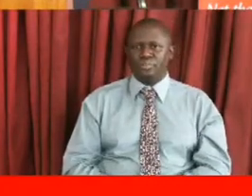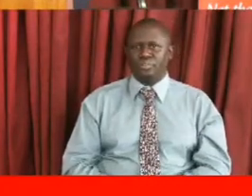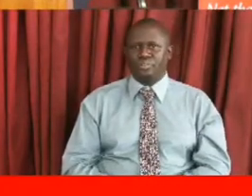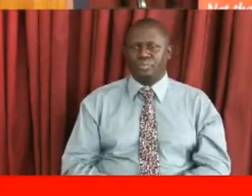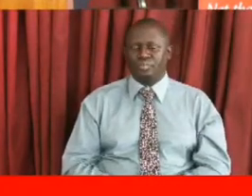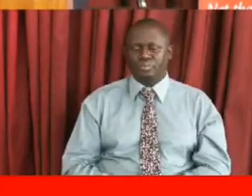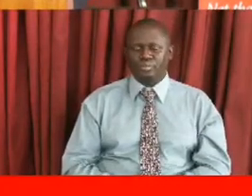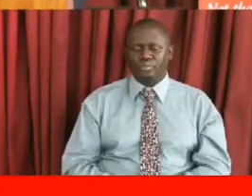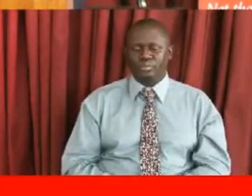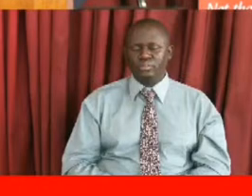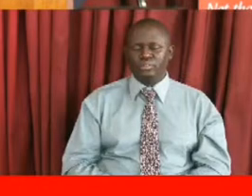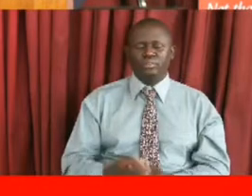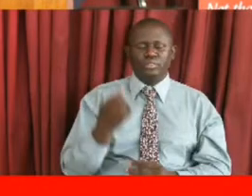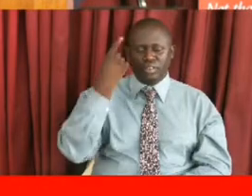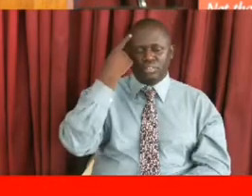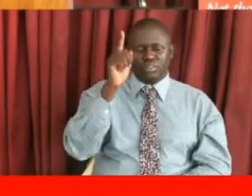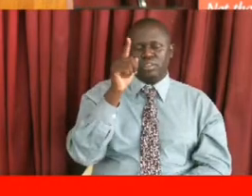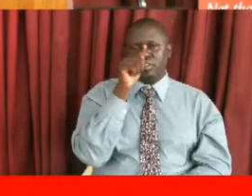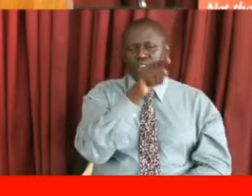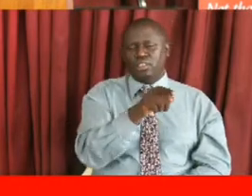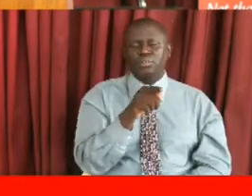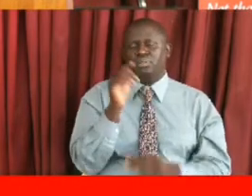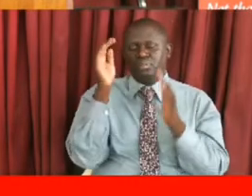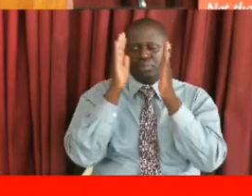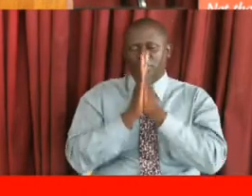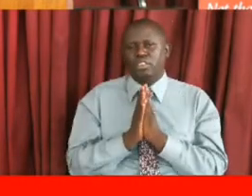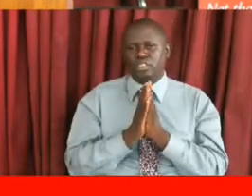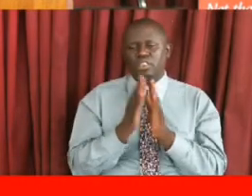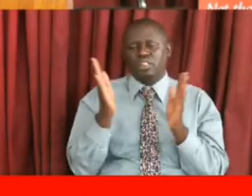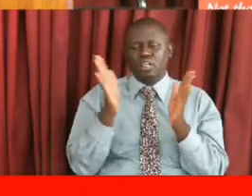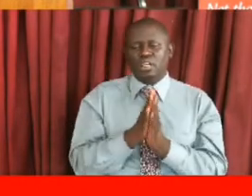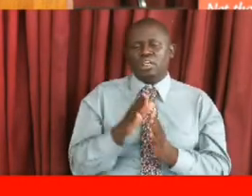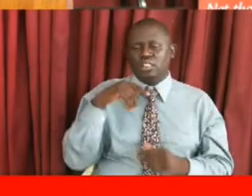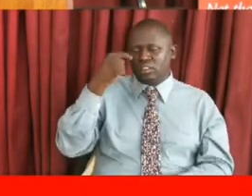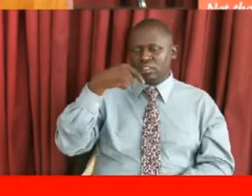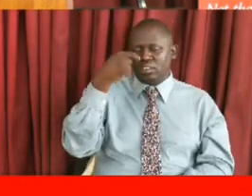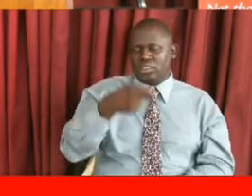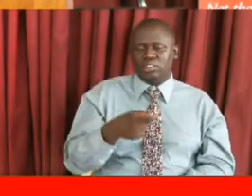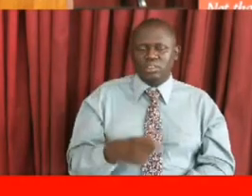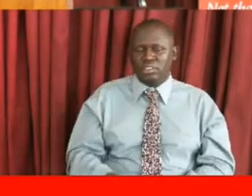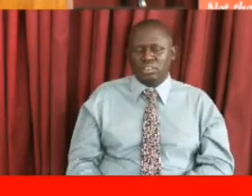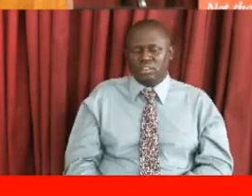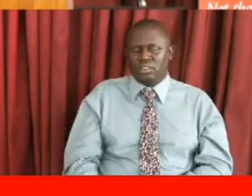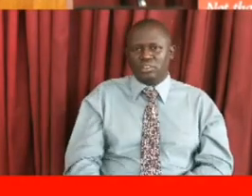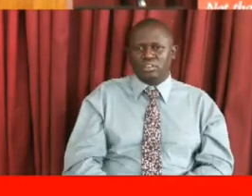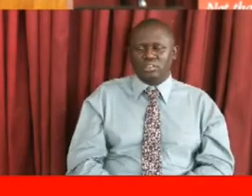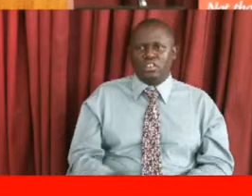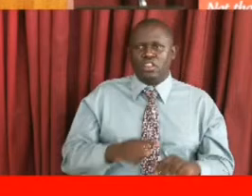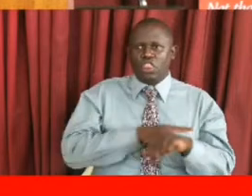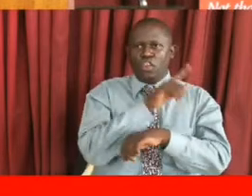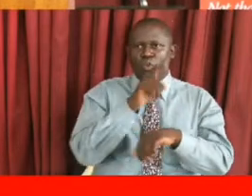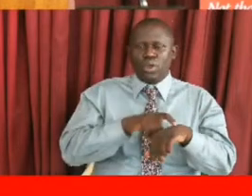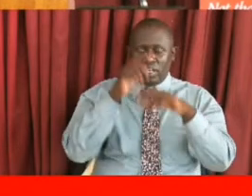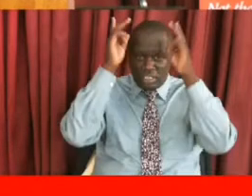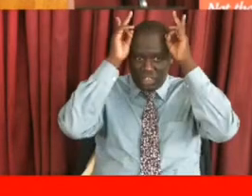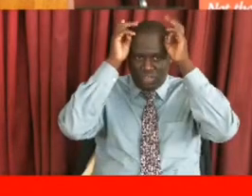183 and say if when evil cometh upon